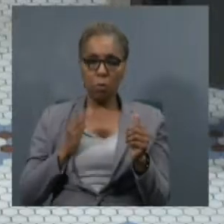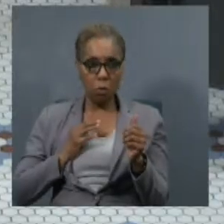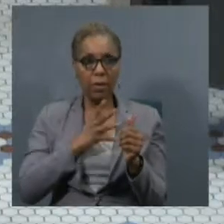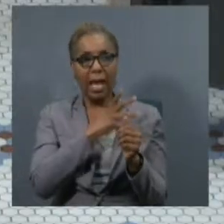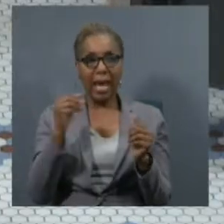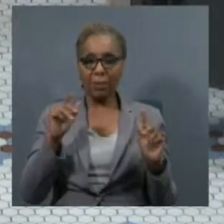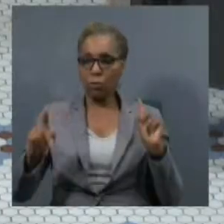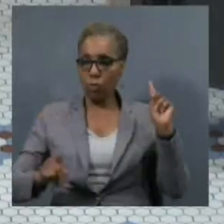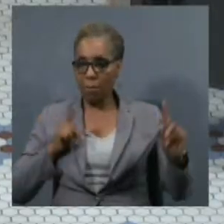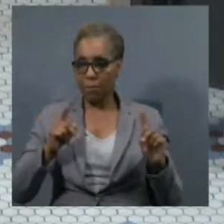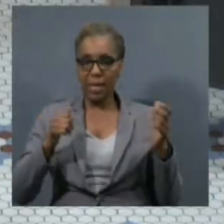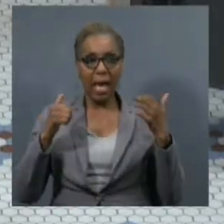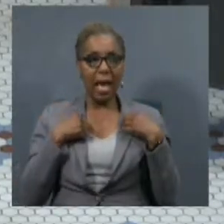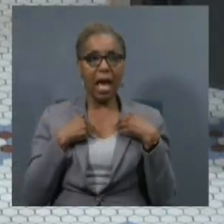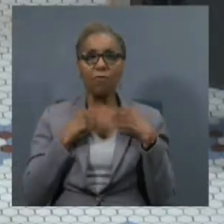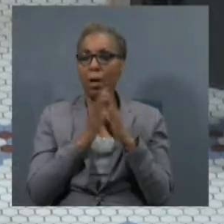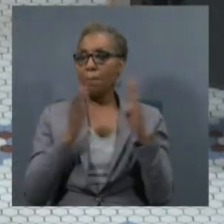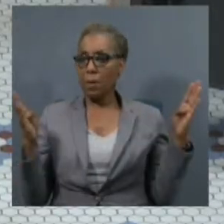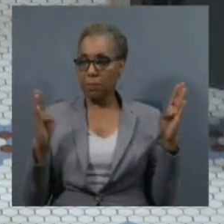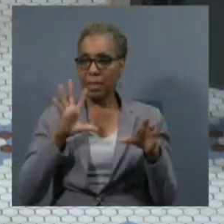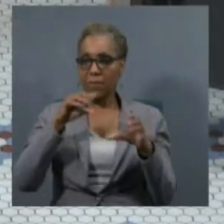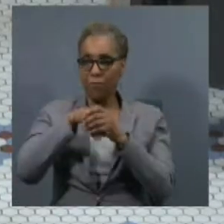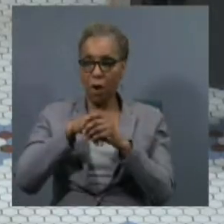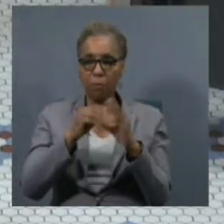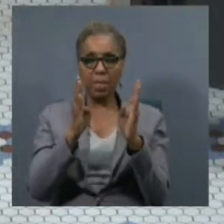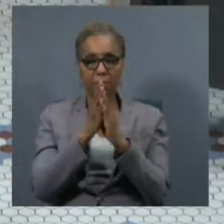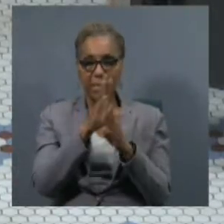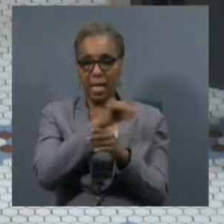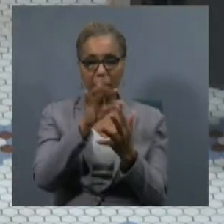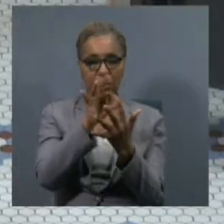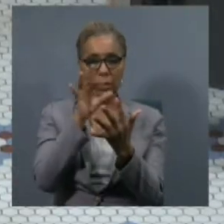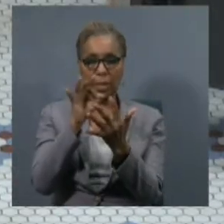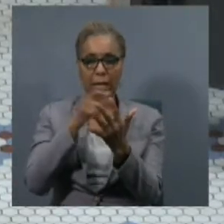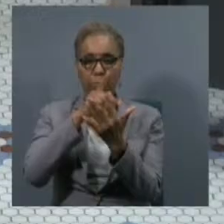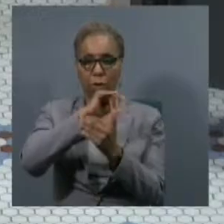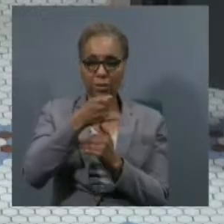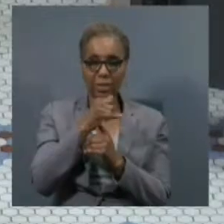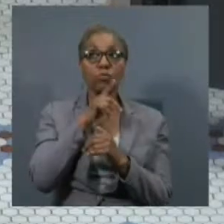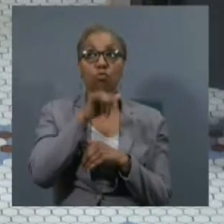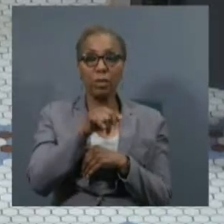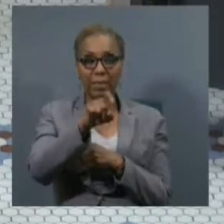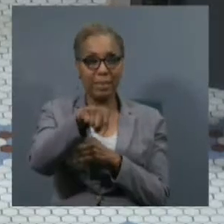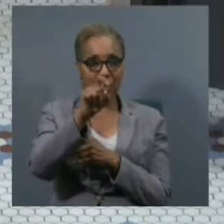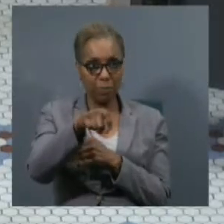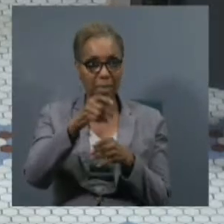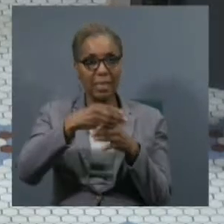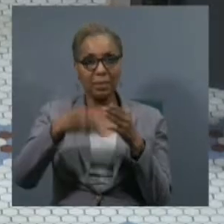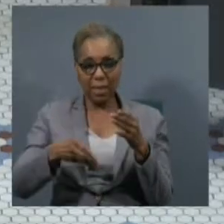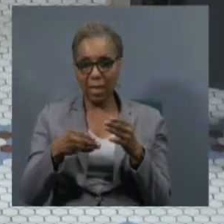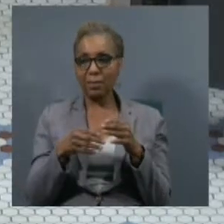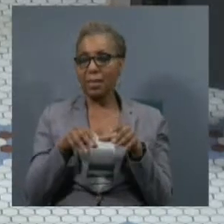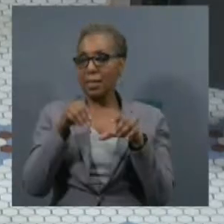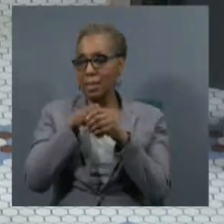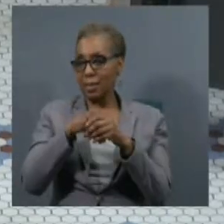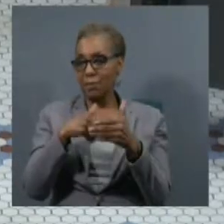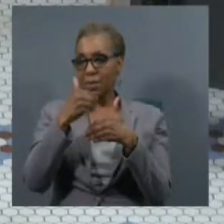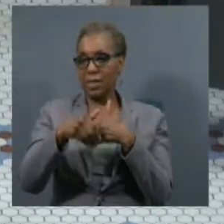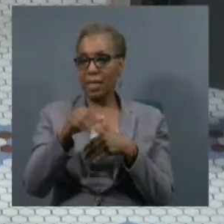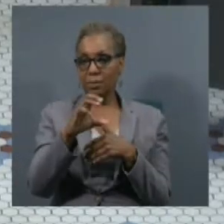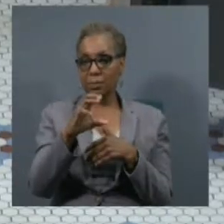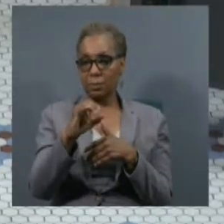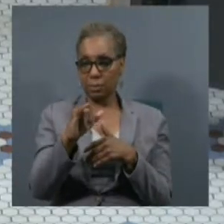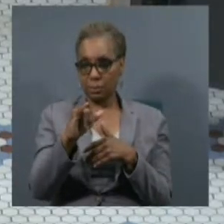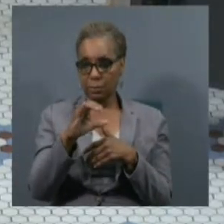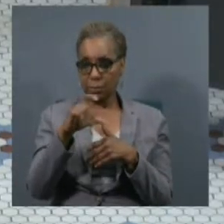the residents, have public involvement meetings, and select the projects that actually need to be done in the next cycle. And then